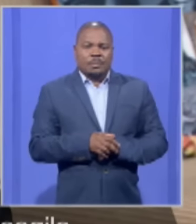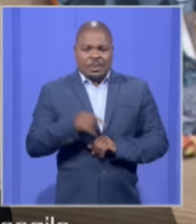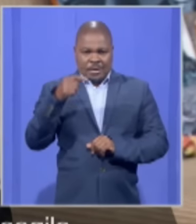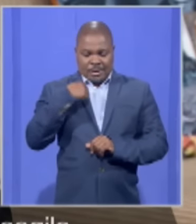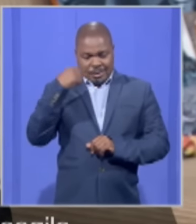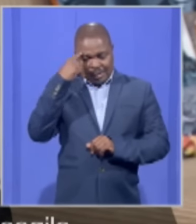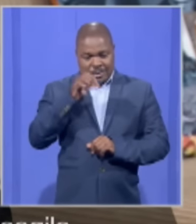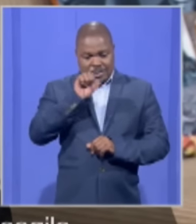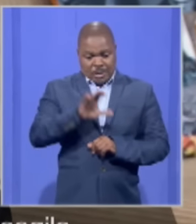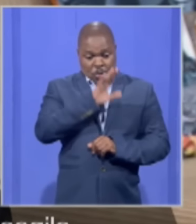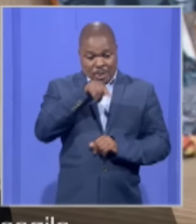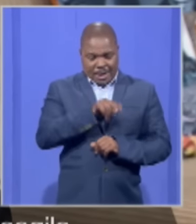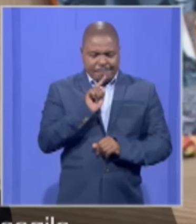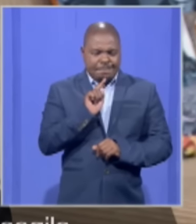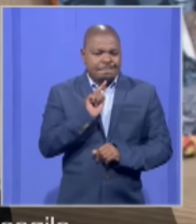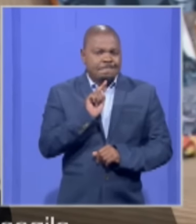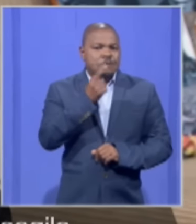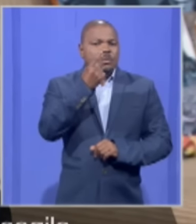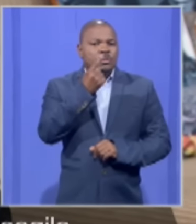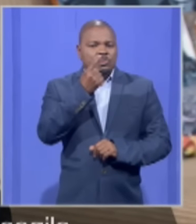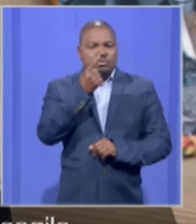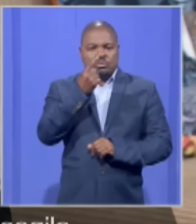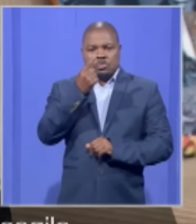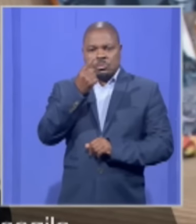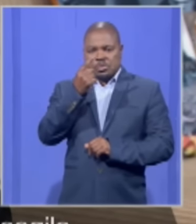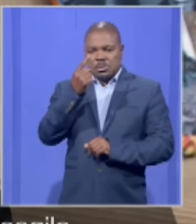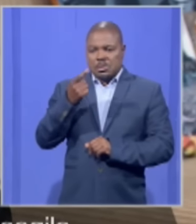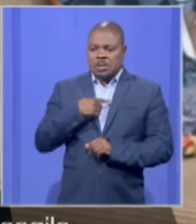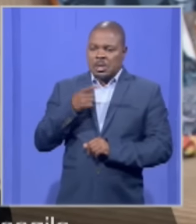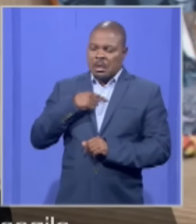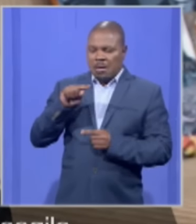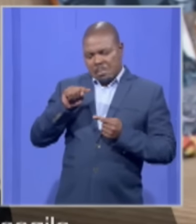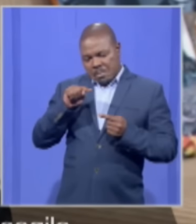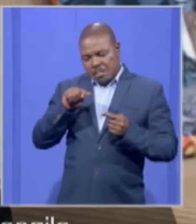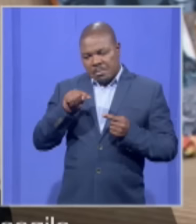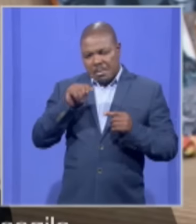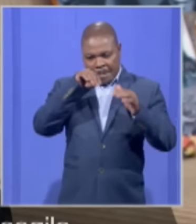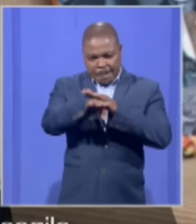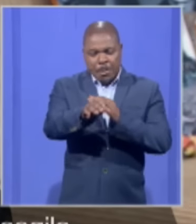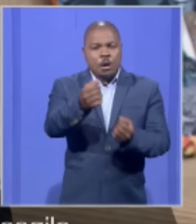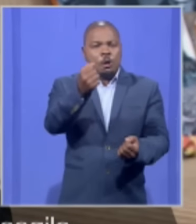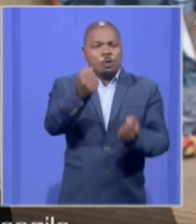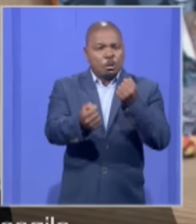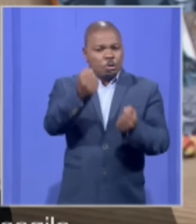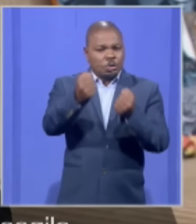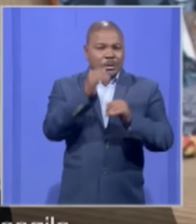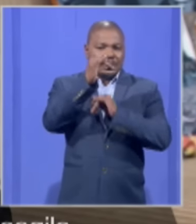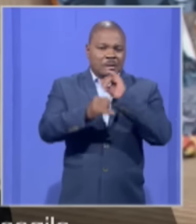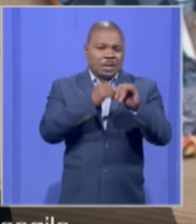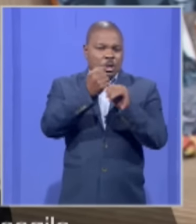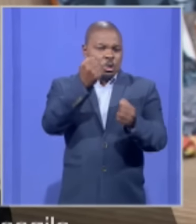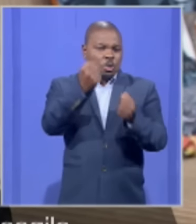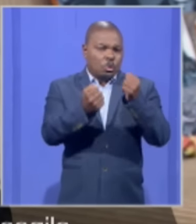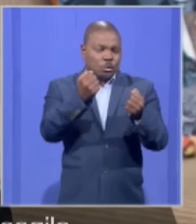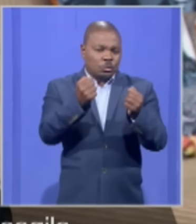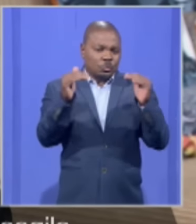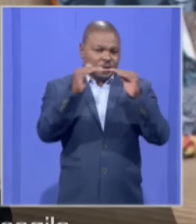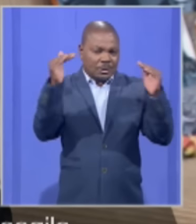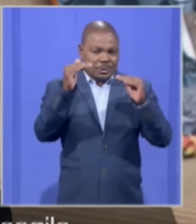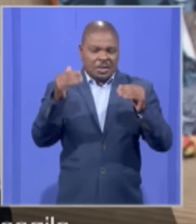South Africa was the first ones who took Israel to the International Court of